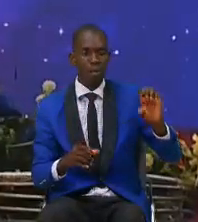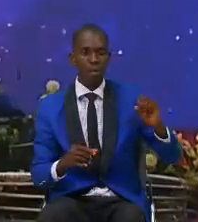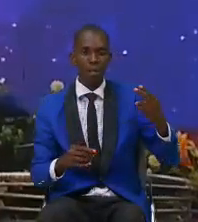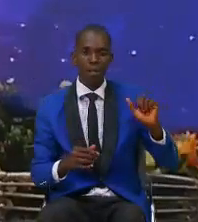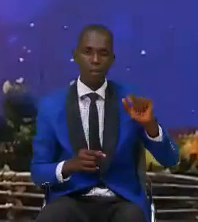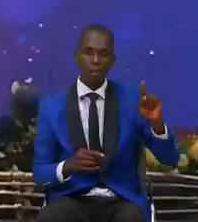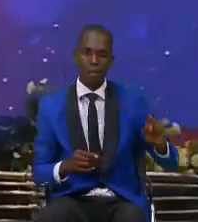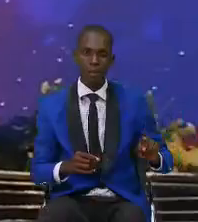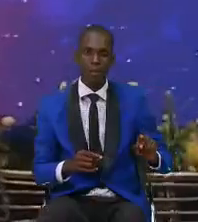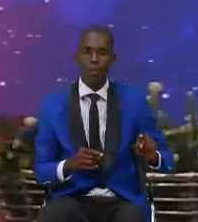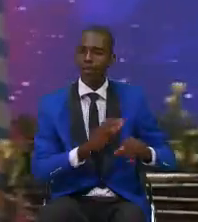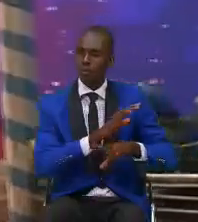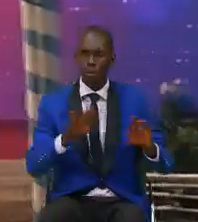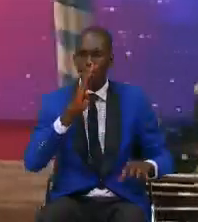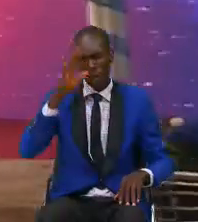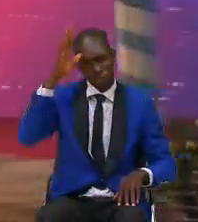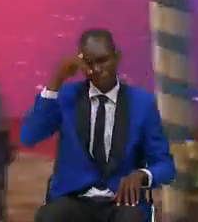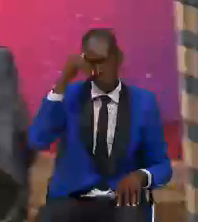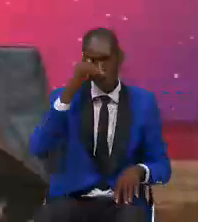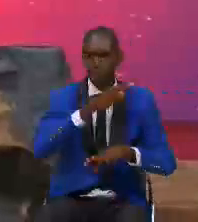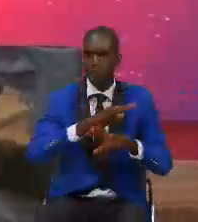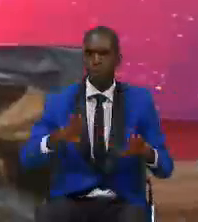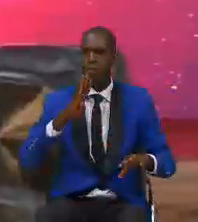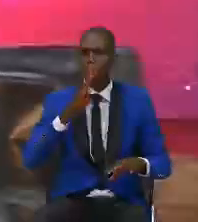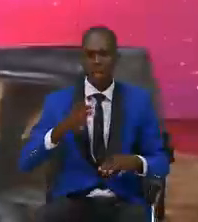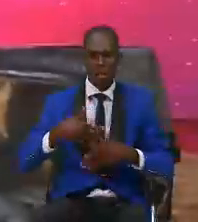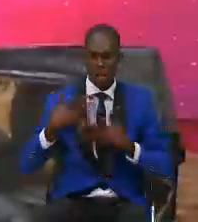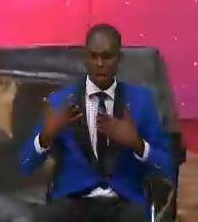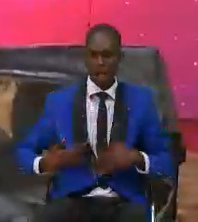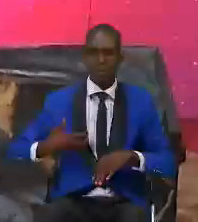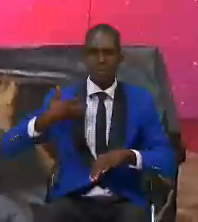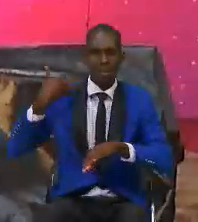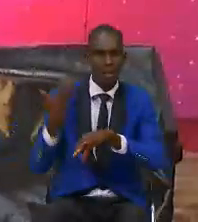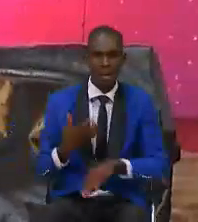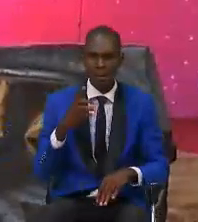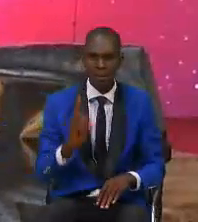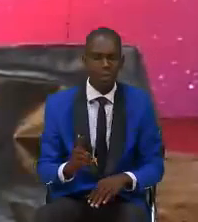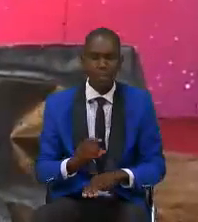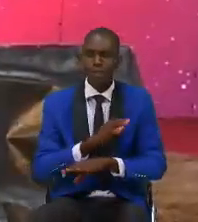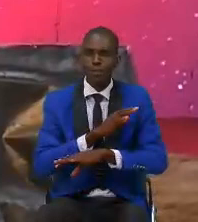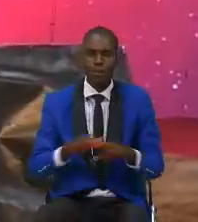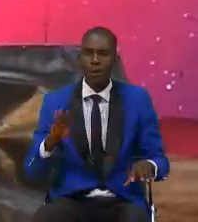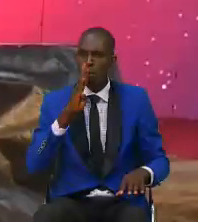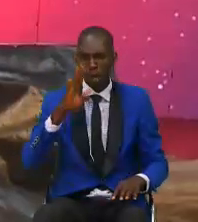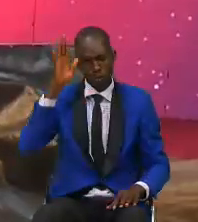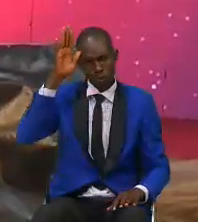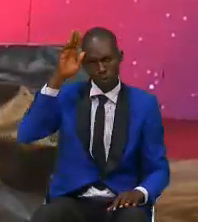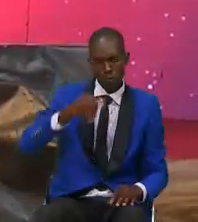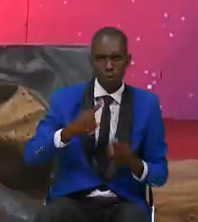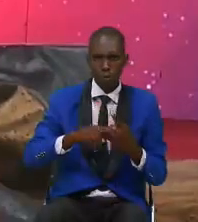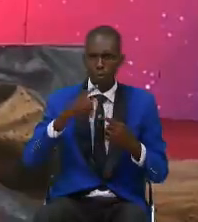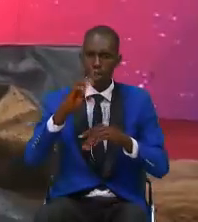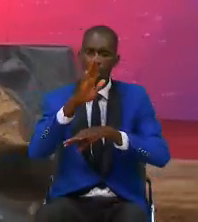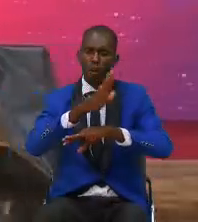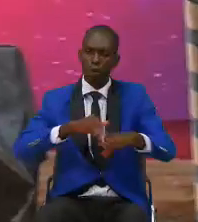is the time for you to humble yourself, to say, Lord, I know my life. I know what I've done. I know the way I've